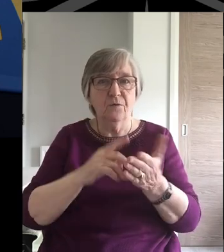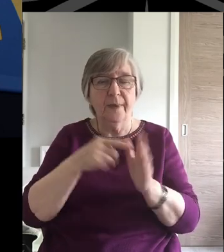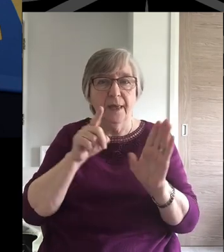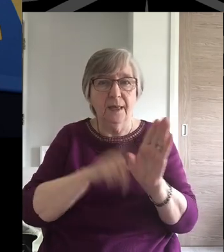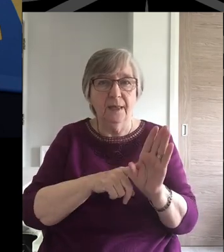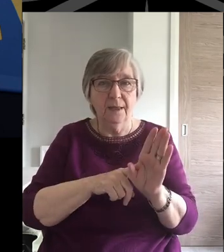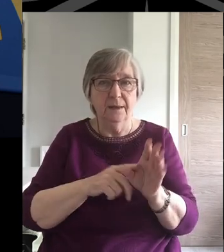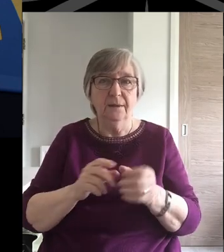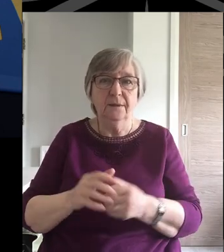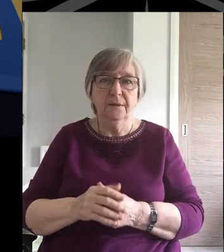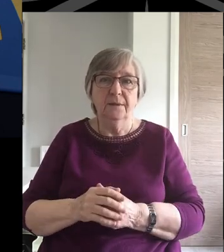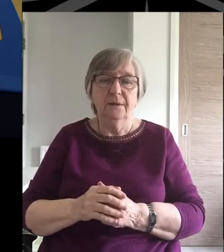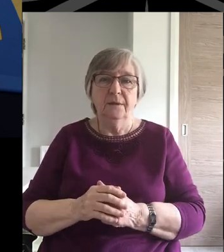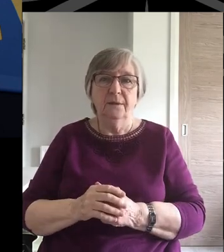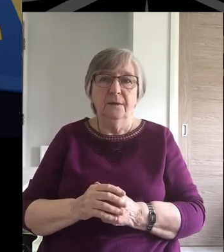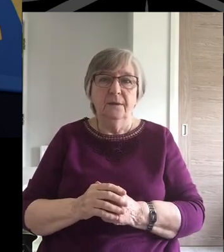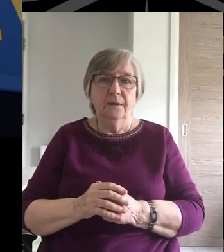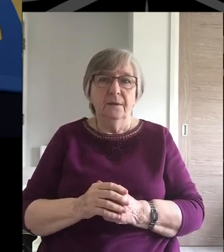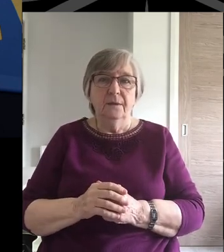the 2nd.